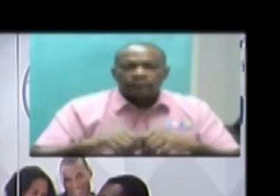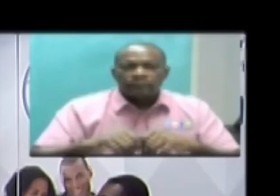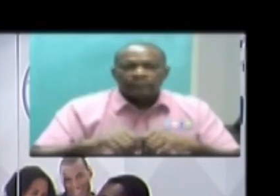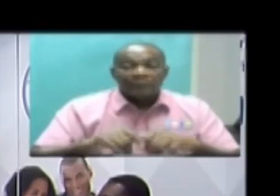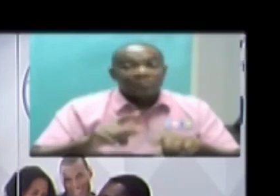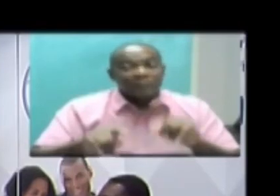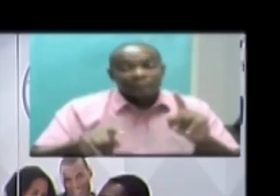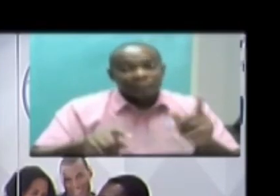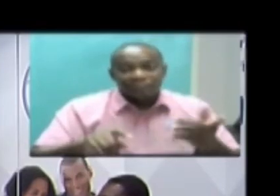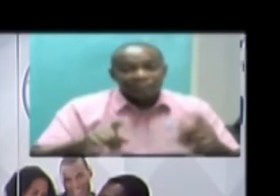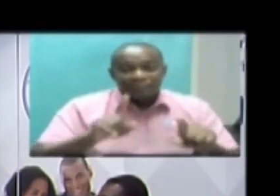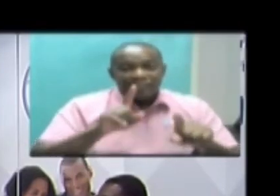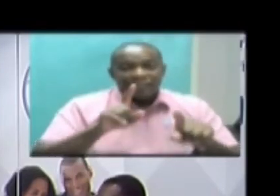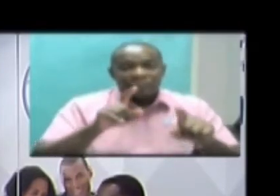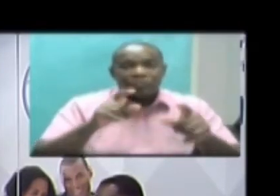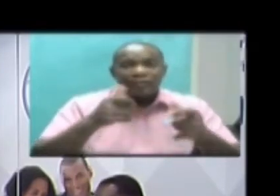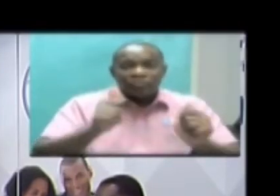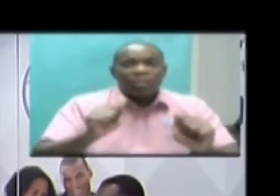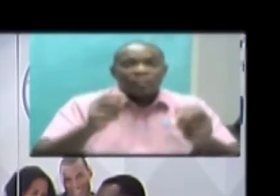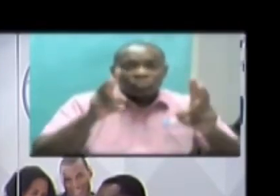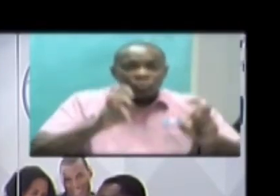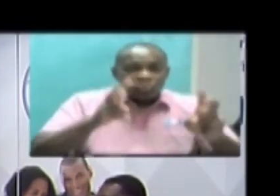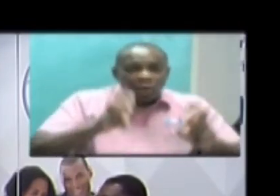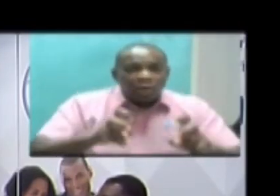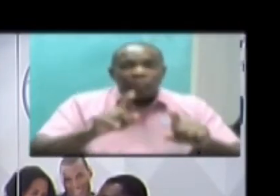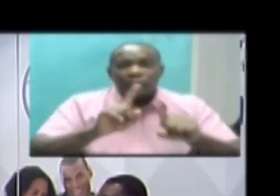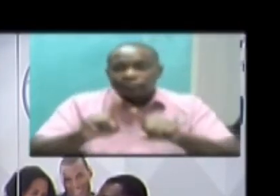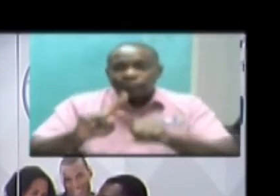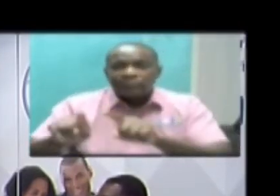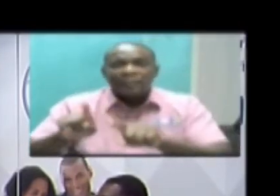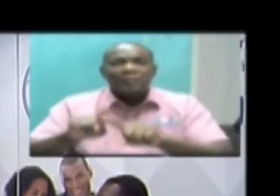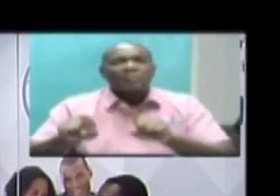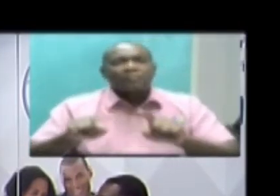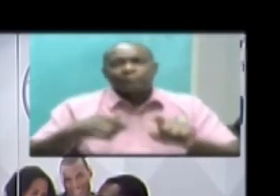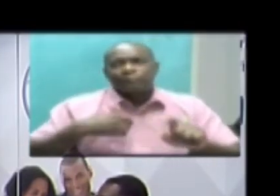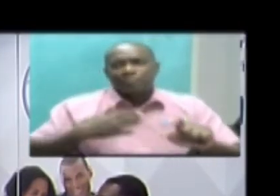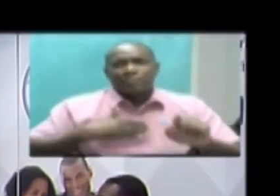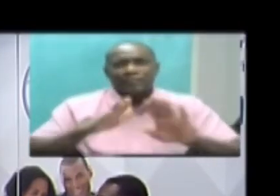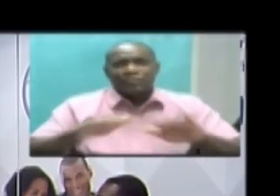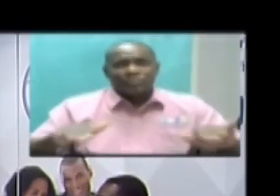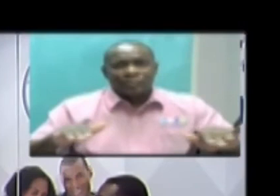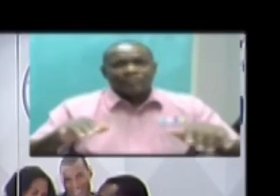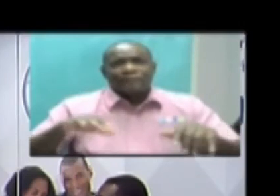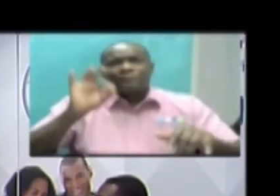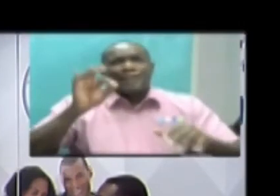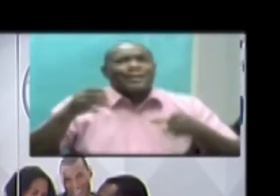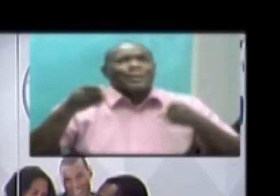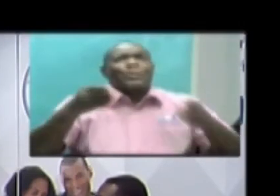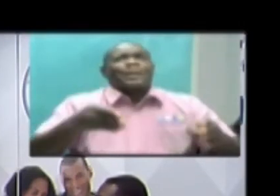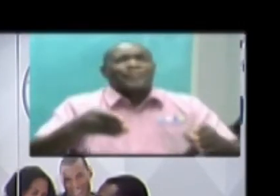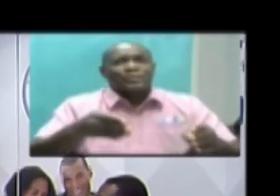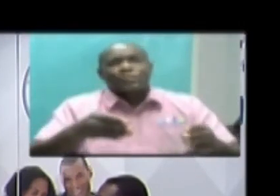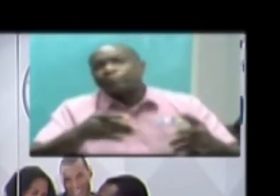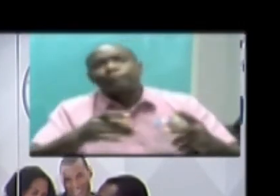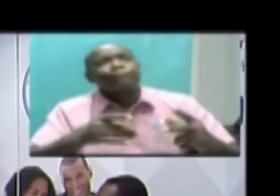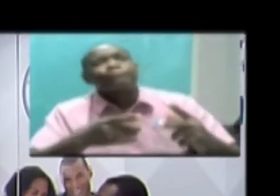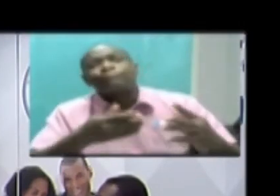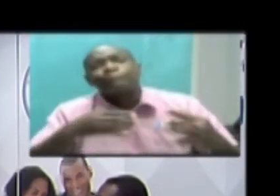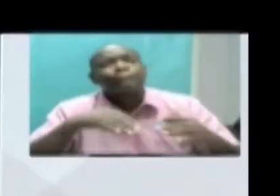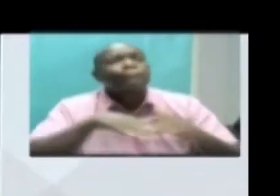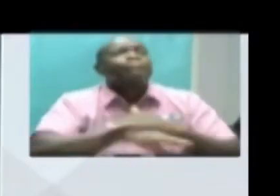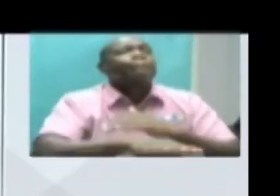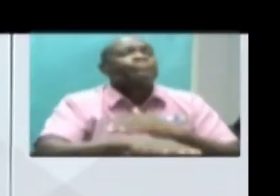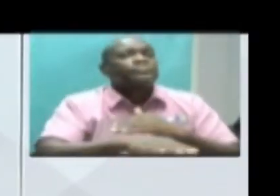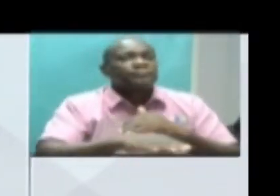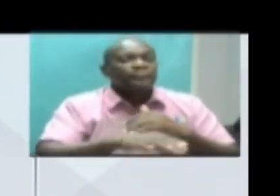it. Are there any platforms that you recommend? Darren? Yes, so definitely Family Link